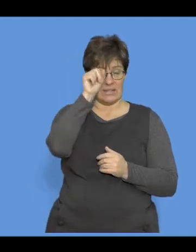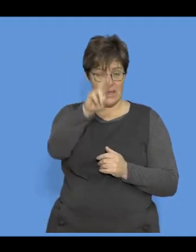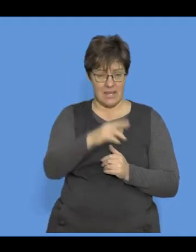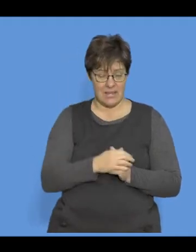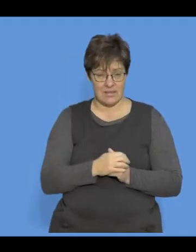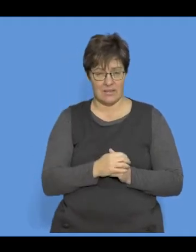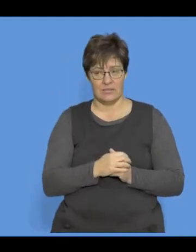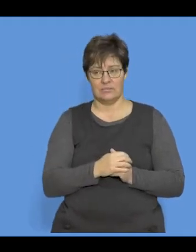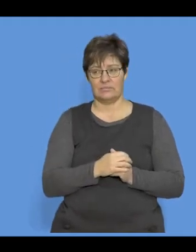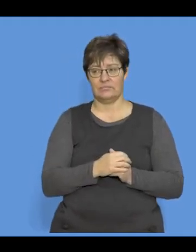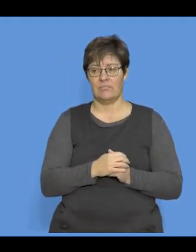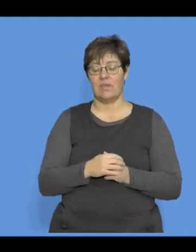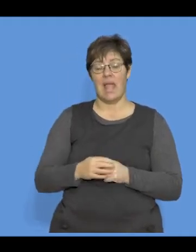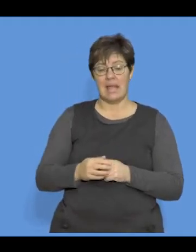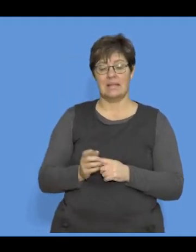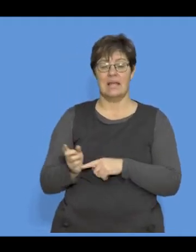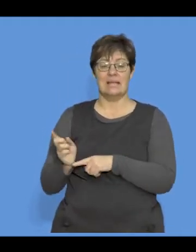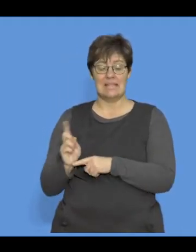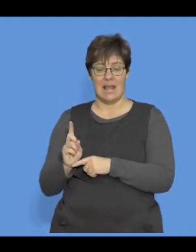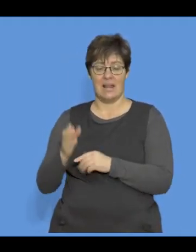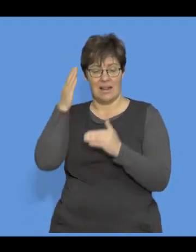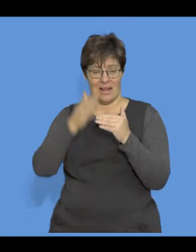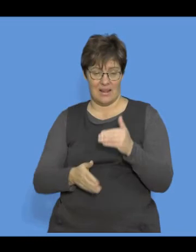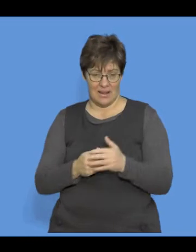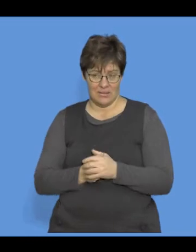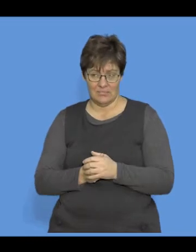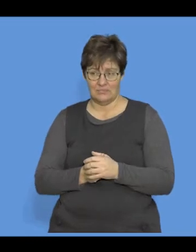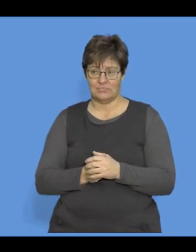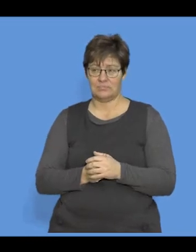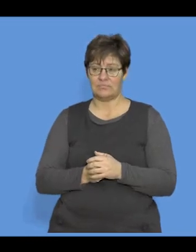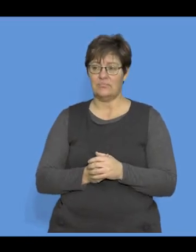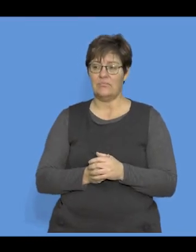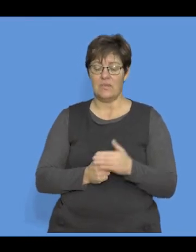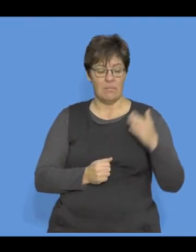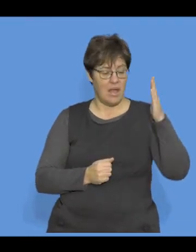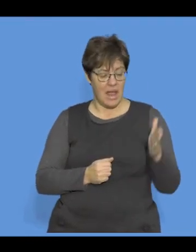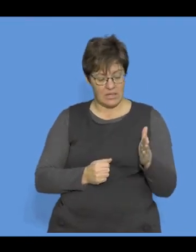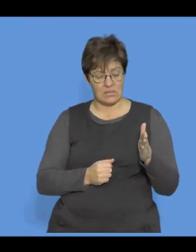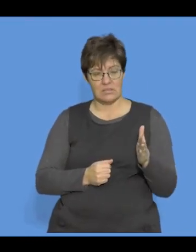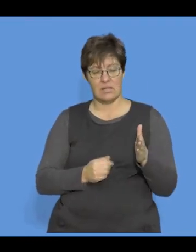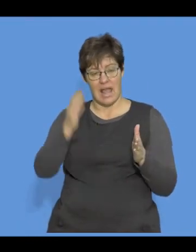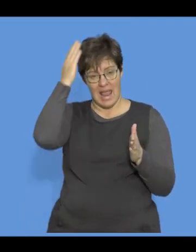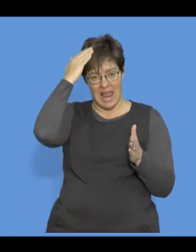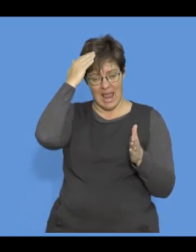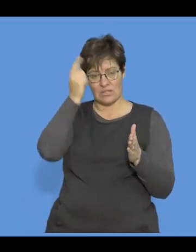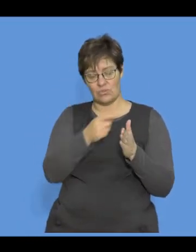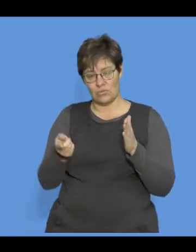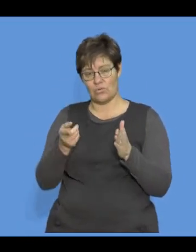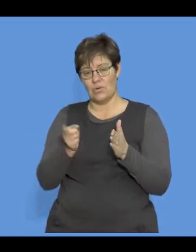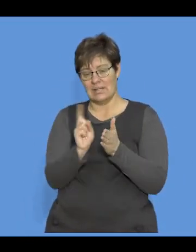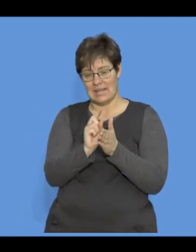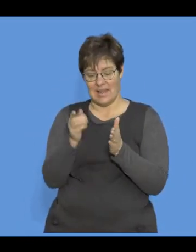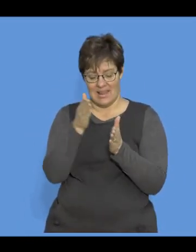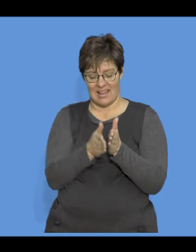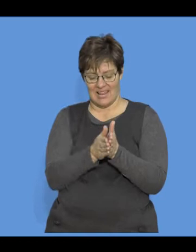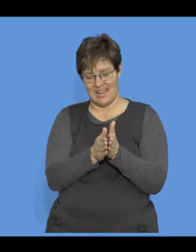and that's the tail. So we always add vectors head to tail, and you could have 3 or more